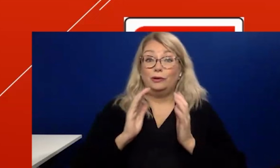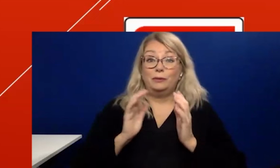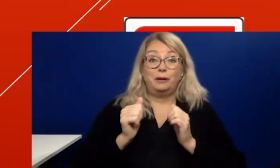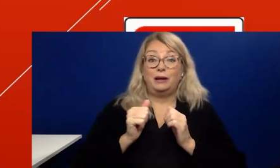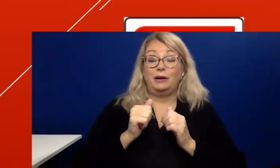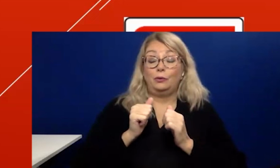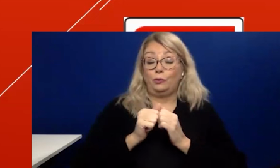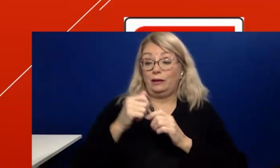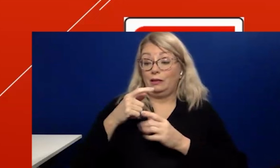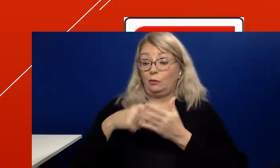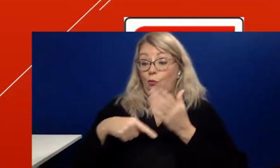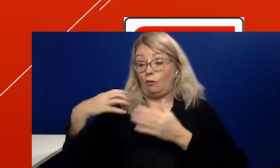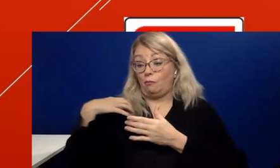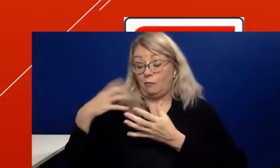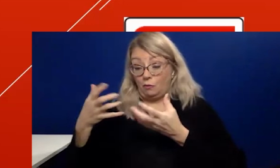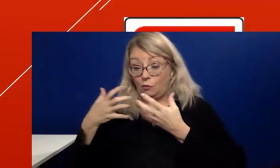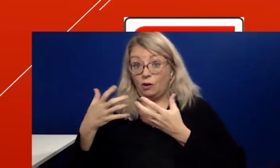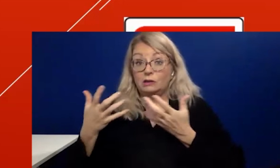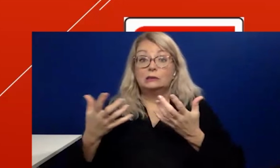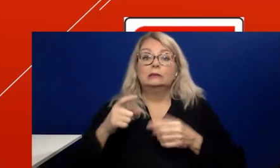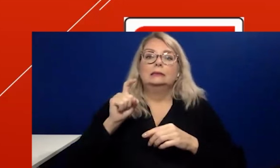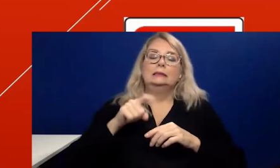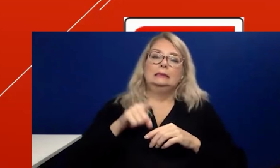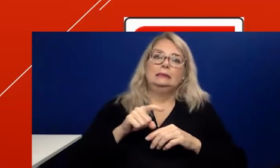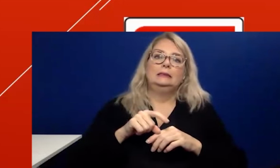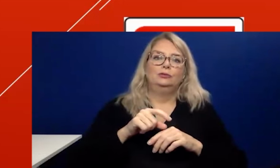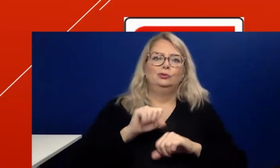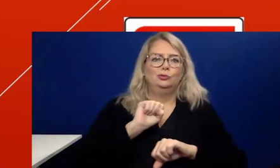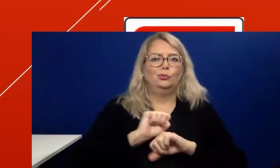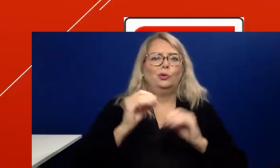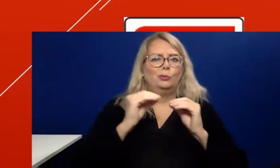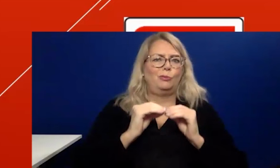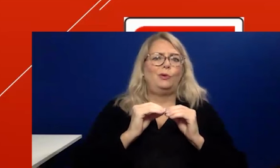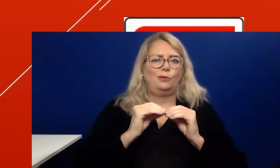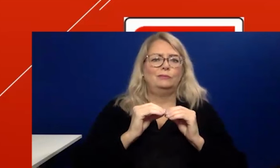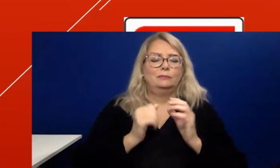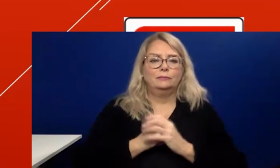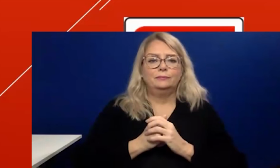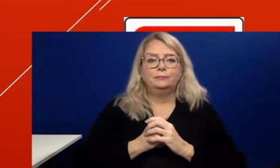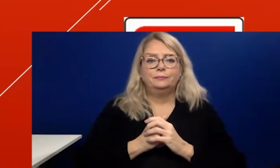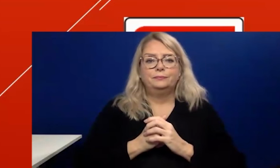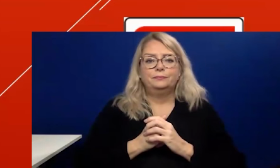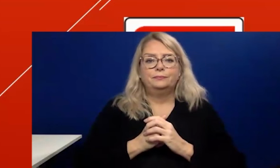is looking for, they got to work on it some more, right? Now here's a pass.